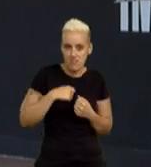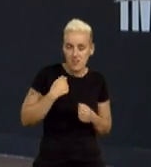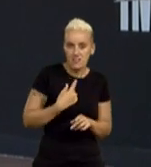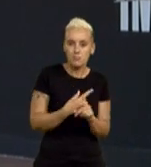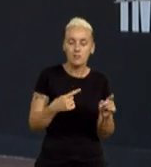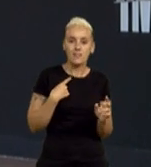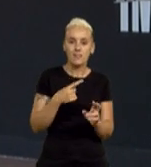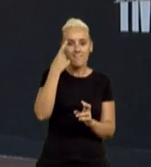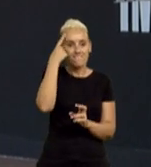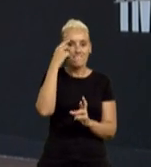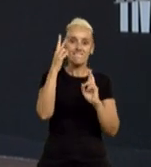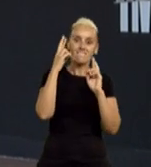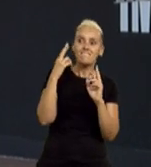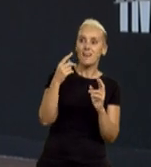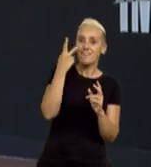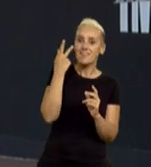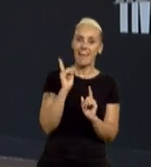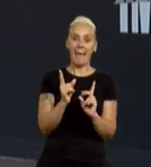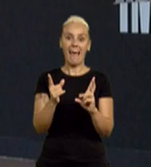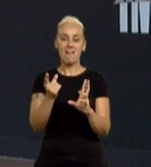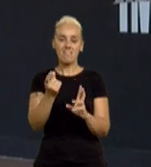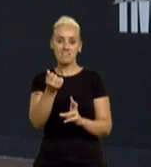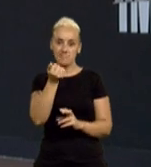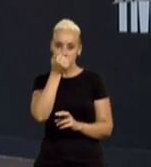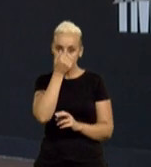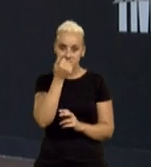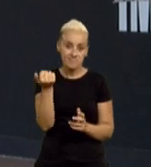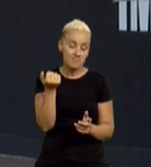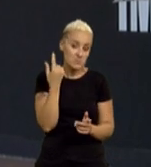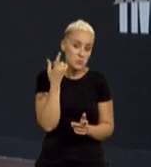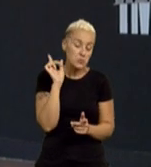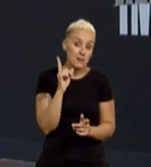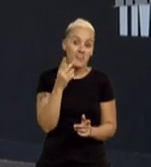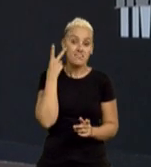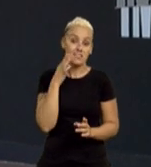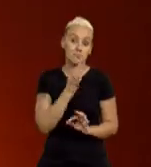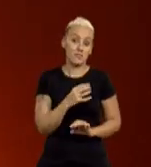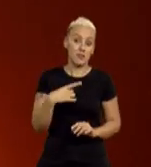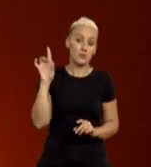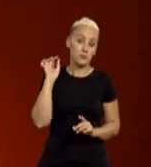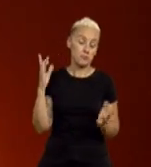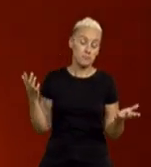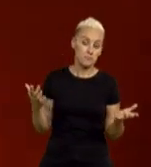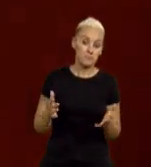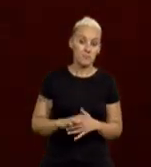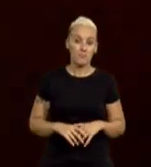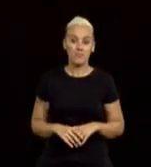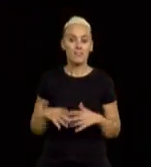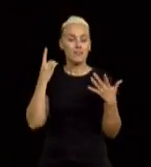de ter uma expectativa gigantesca em relação à vida e depois ela, afinal, pronto, não ser assim tão espetacular.